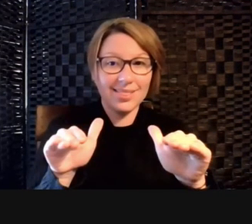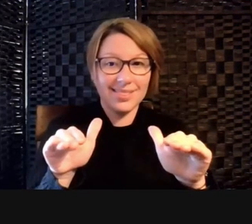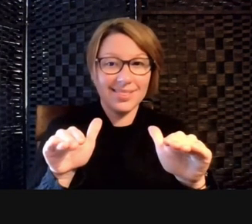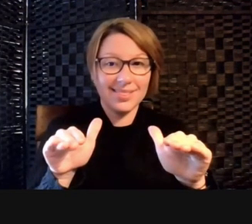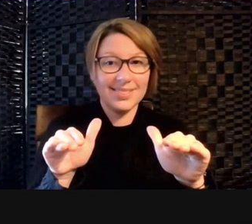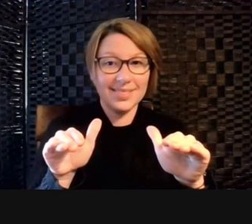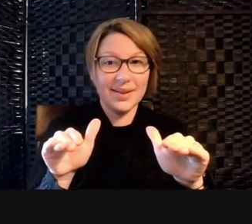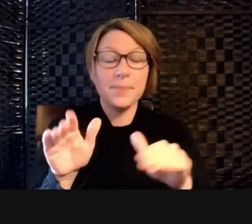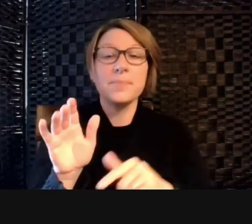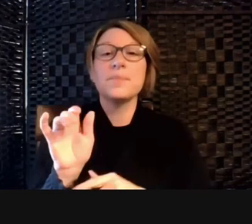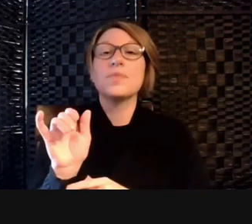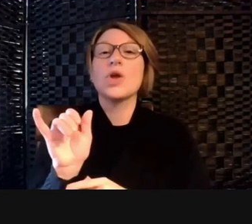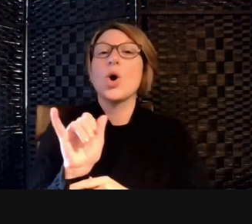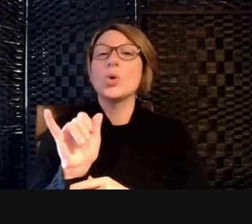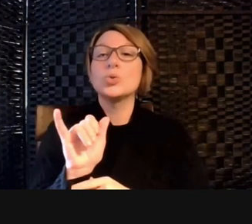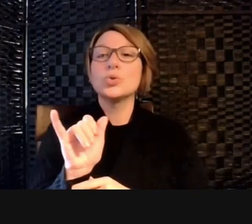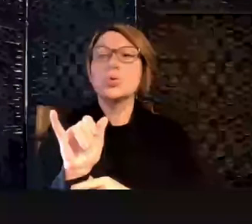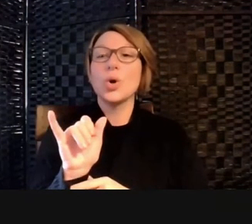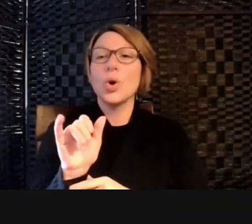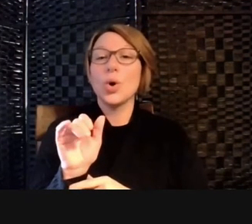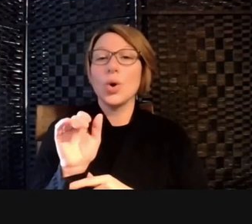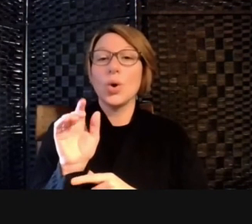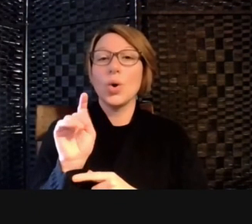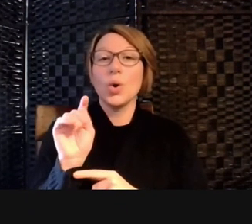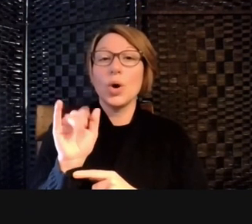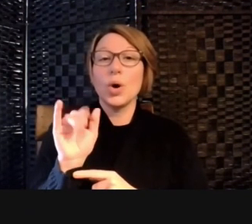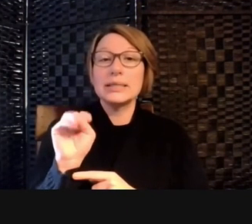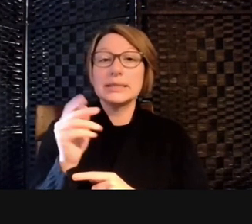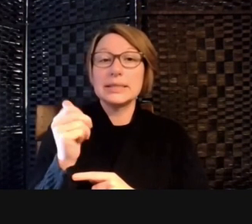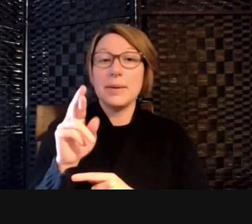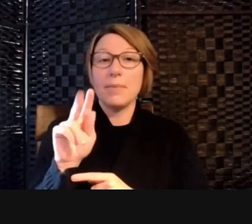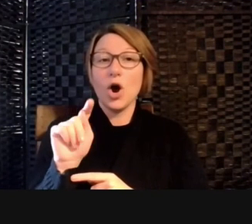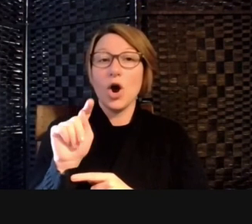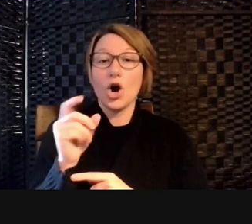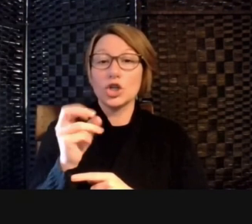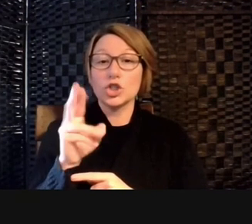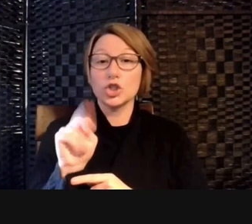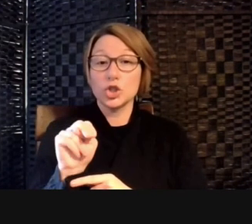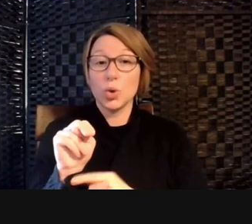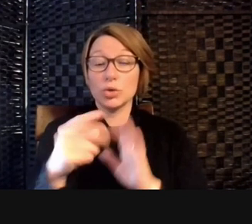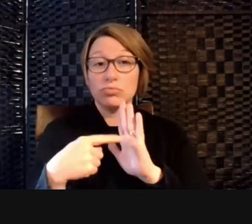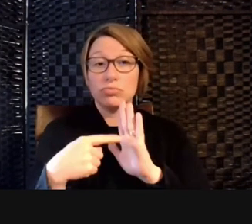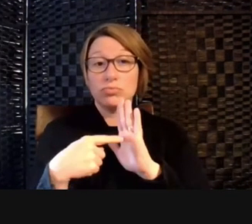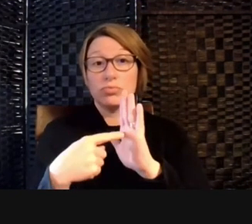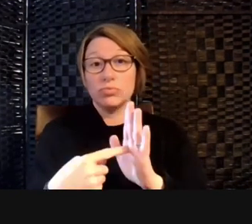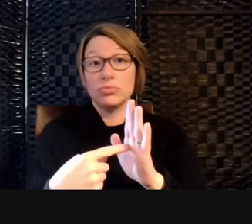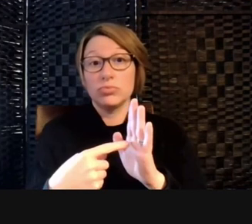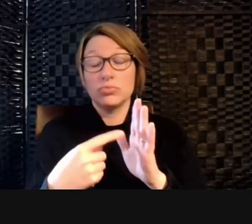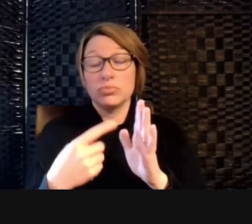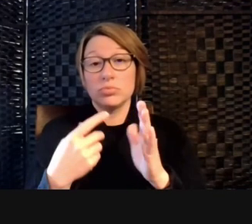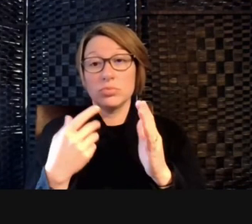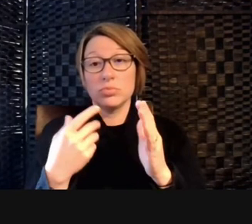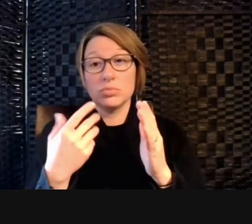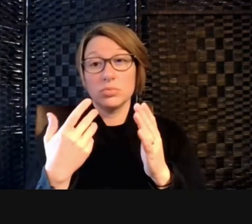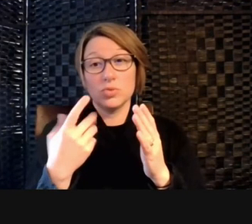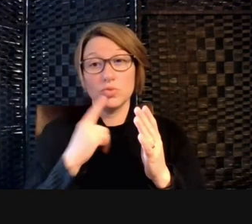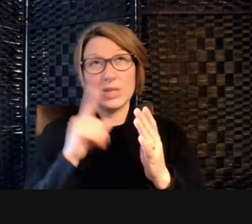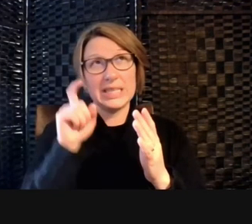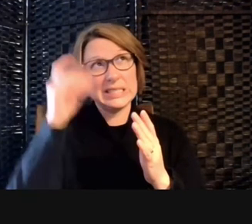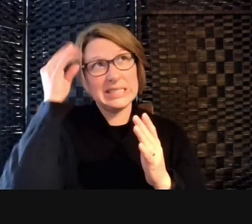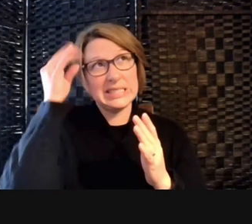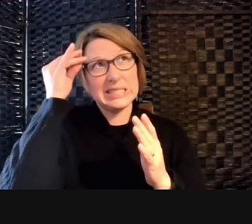there's also Tim Hartshorn especially has really pointed out some things that we need to think about in terms of charge when we think